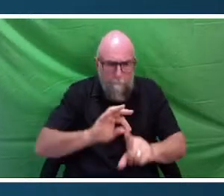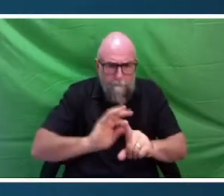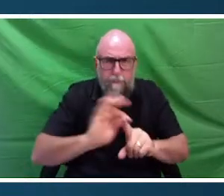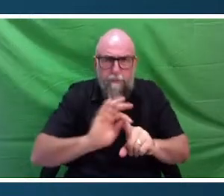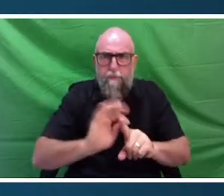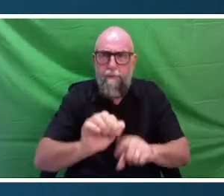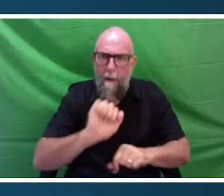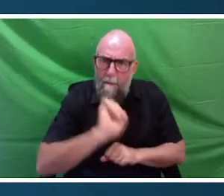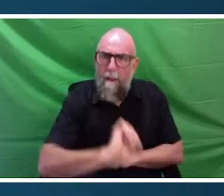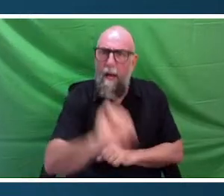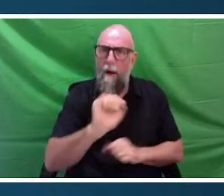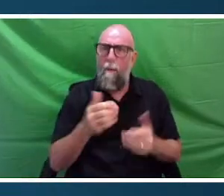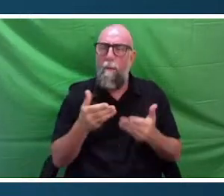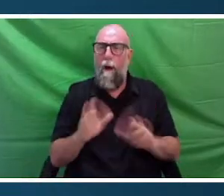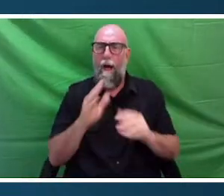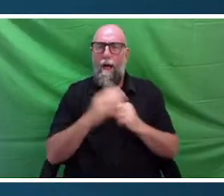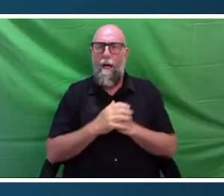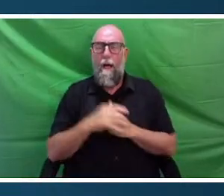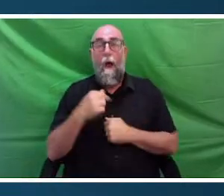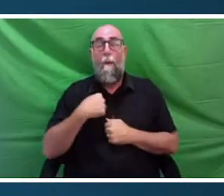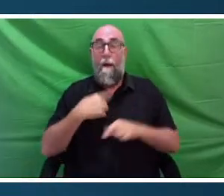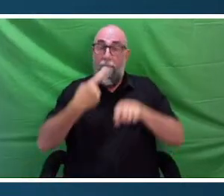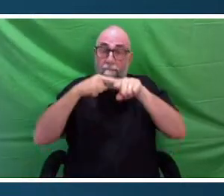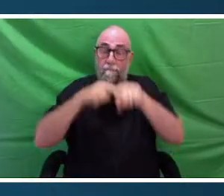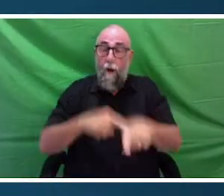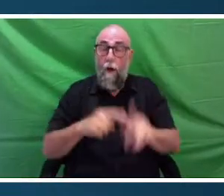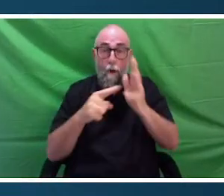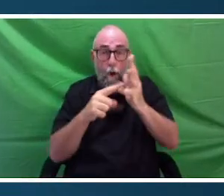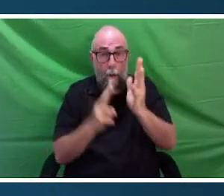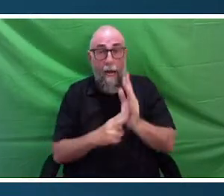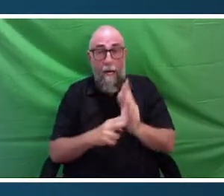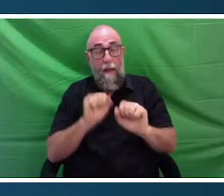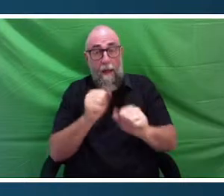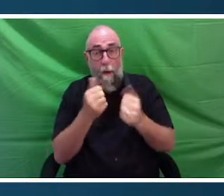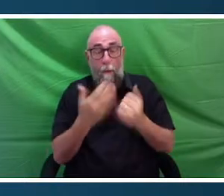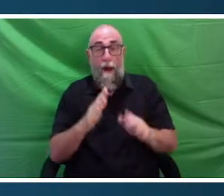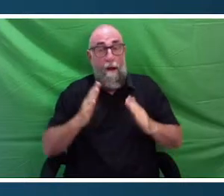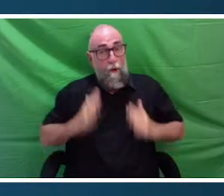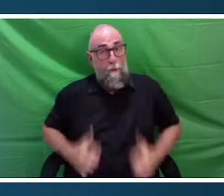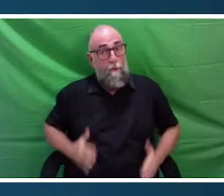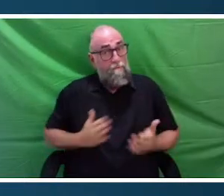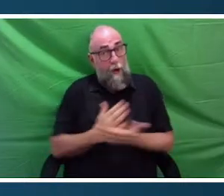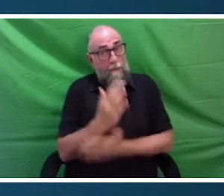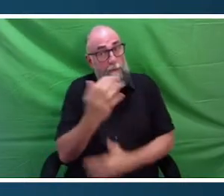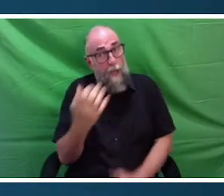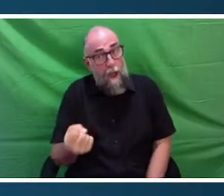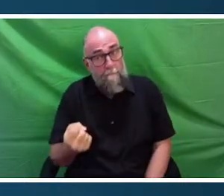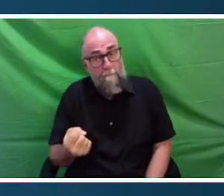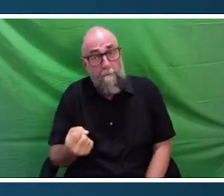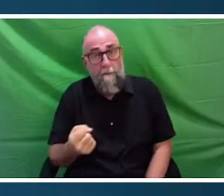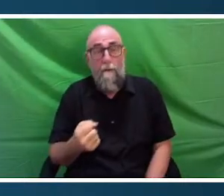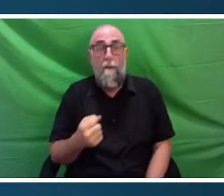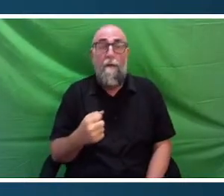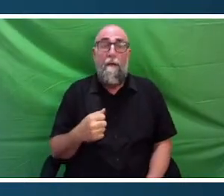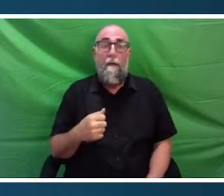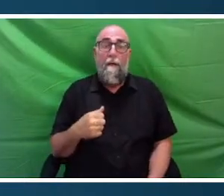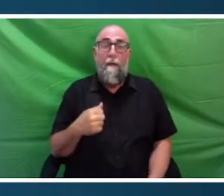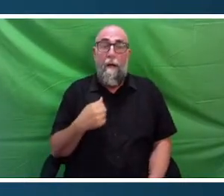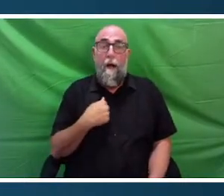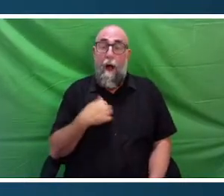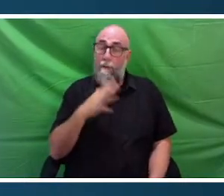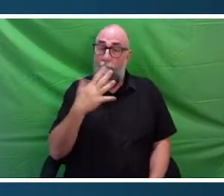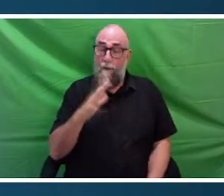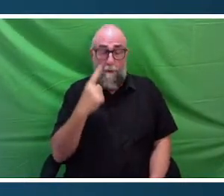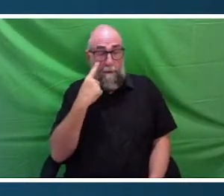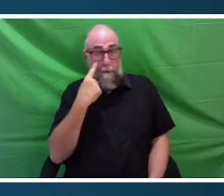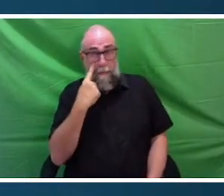principle that aligns with the United Nations Universal Declaration of Human Rights. Contrarily, what I witnessed was